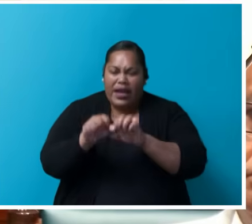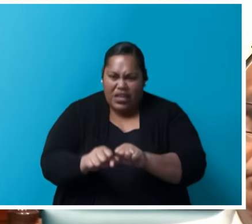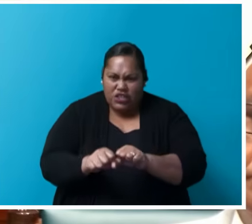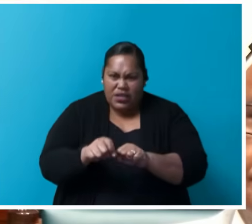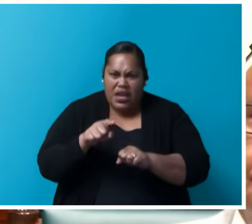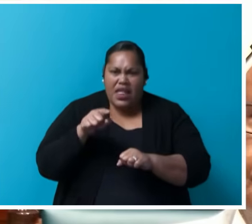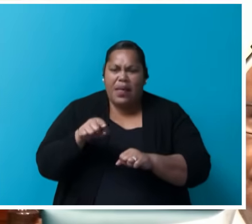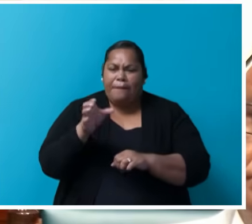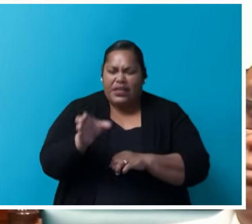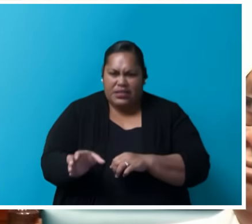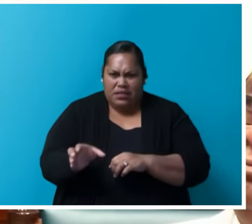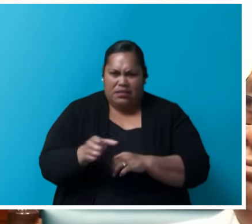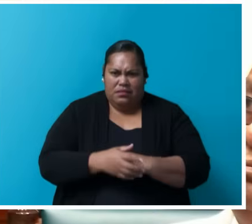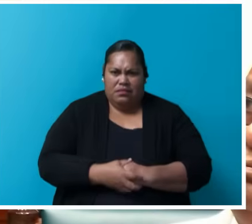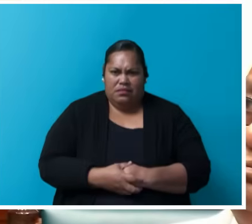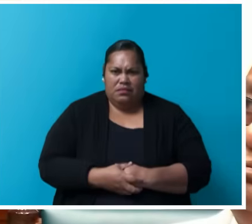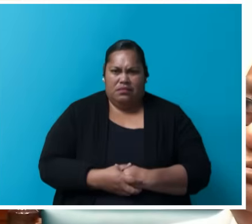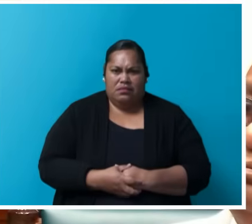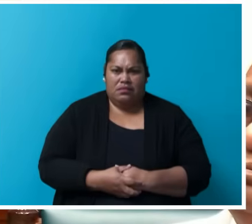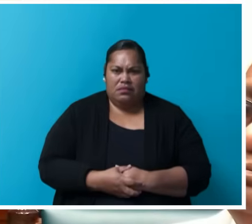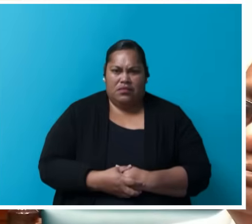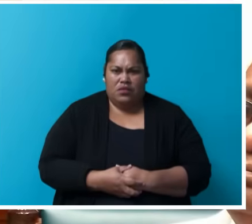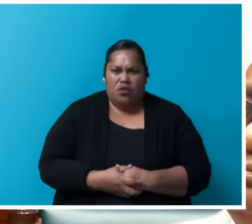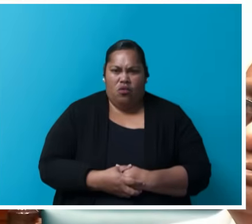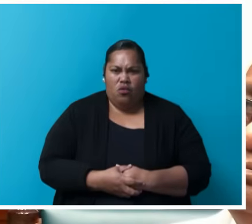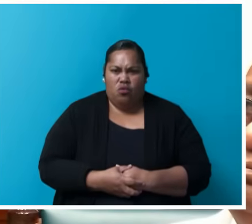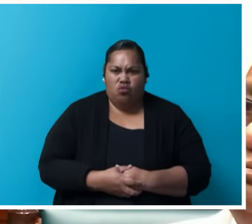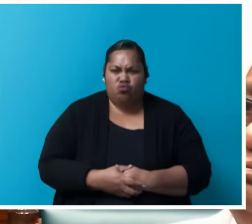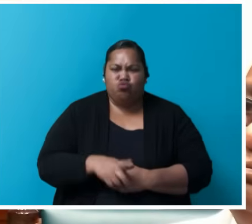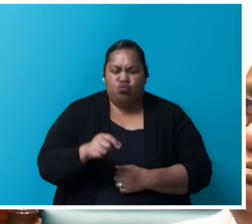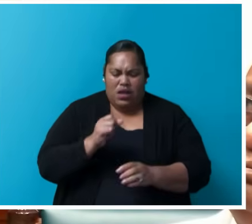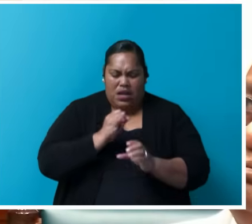culprit of this heinous crime.